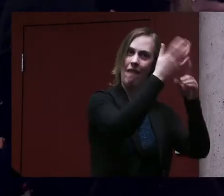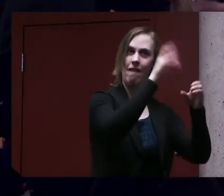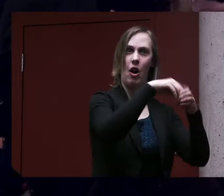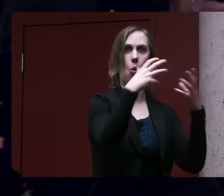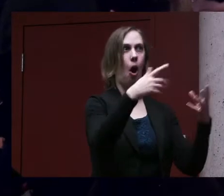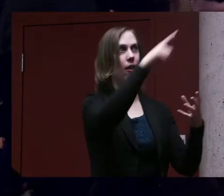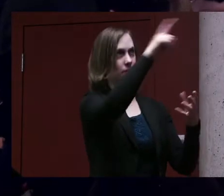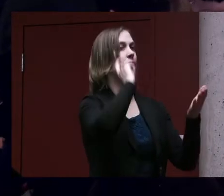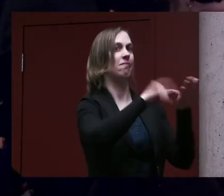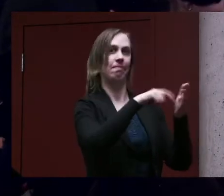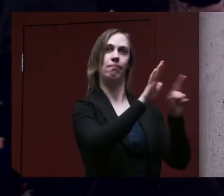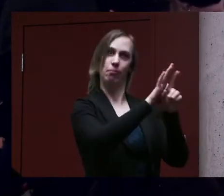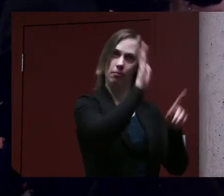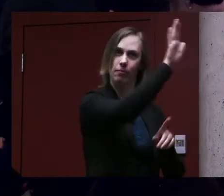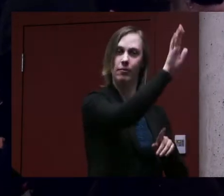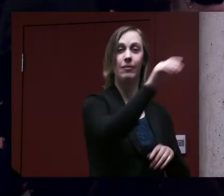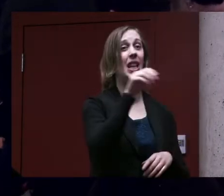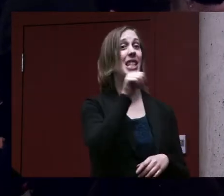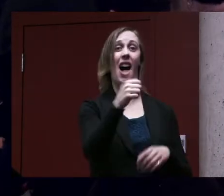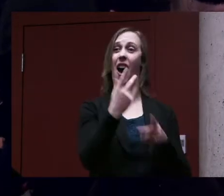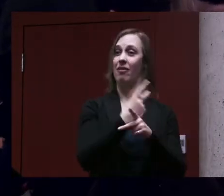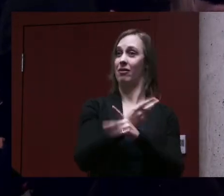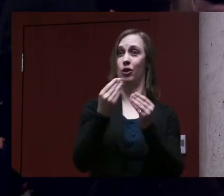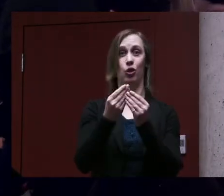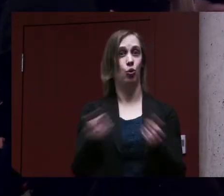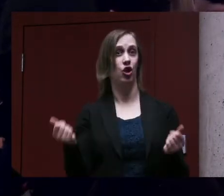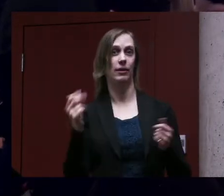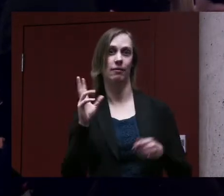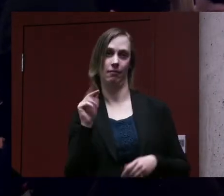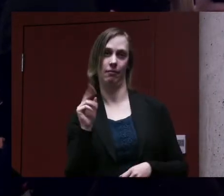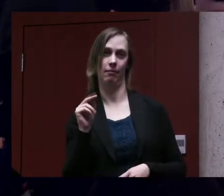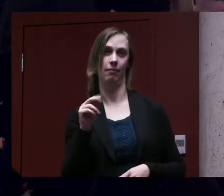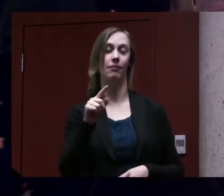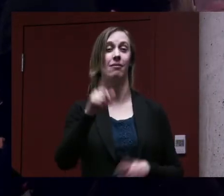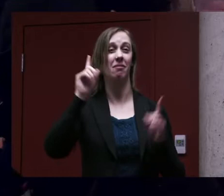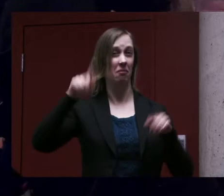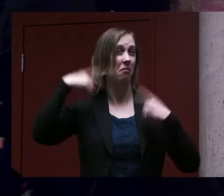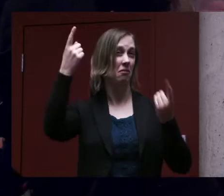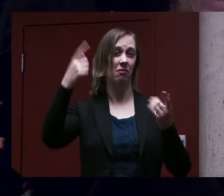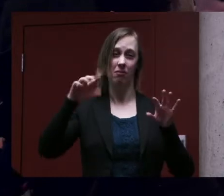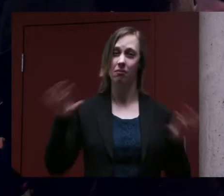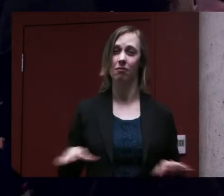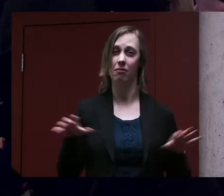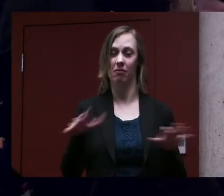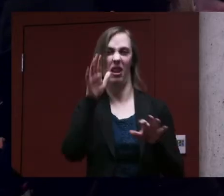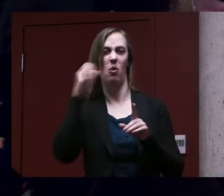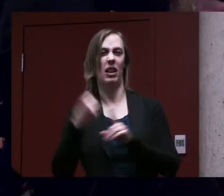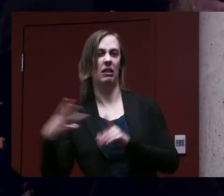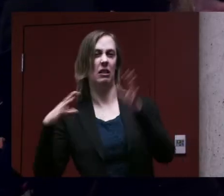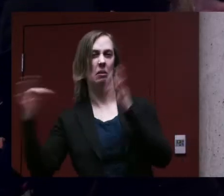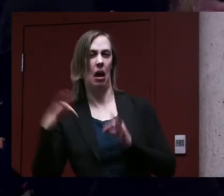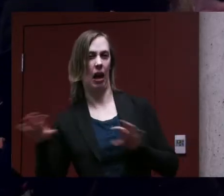somehow design the solution. The solutions, I would, from all the work we've done, and we can talk about that. I think